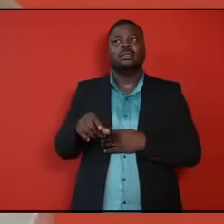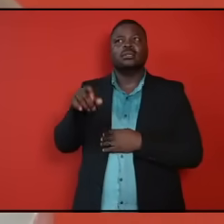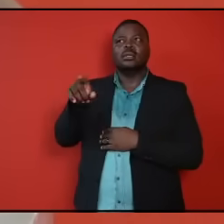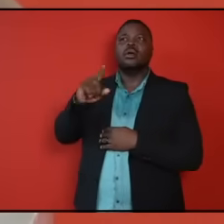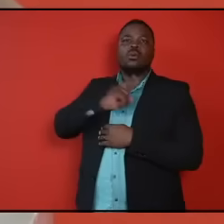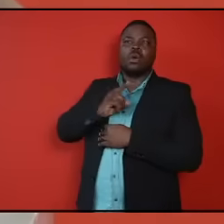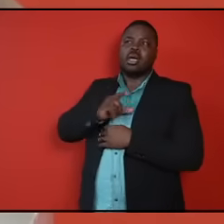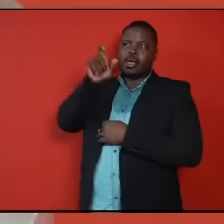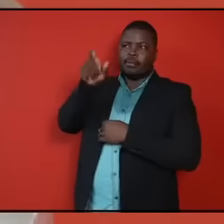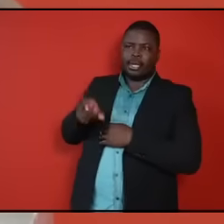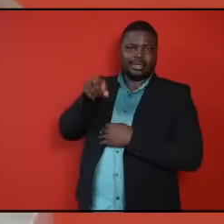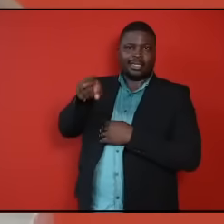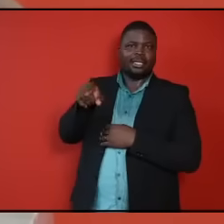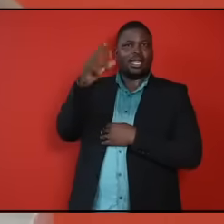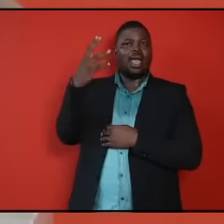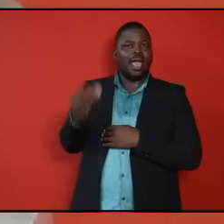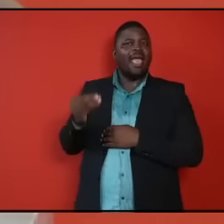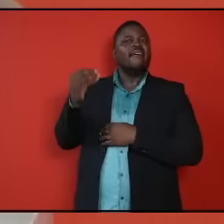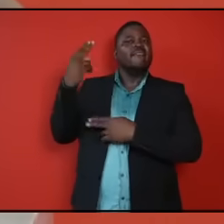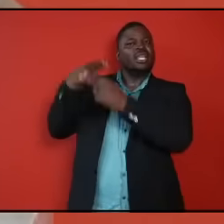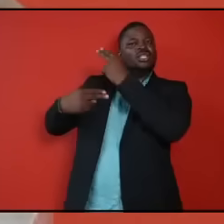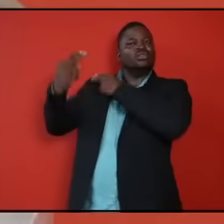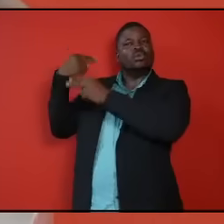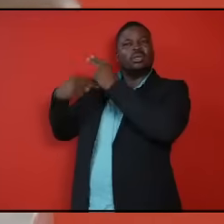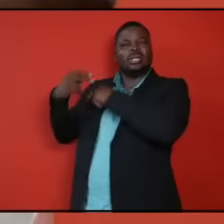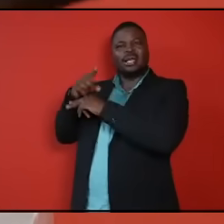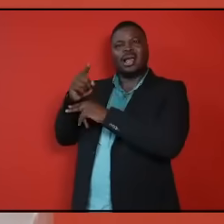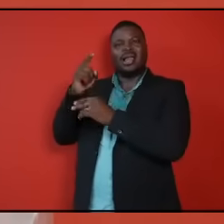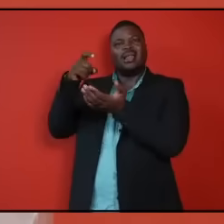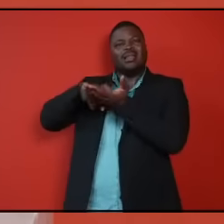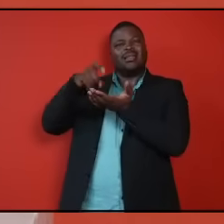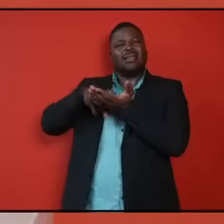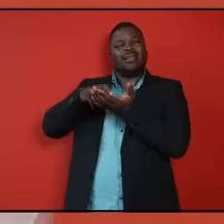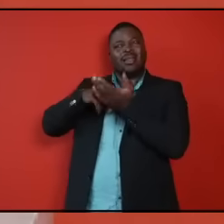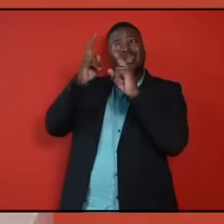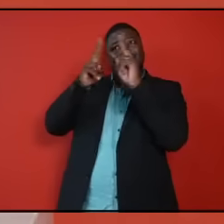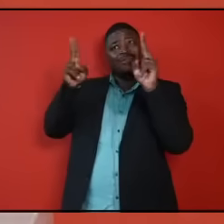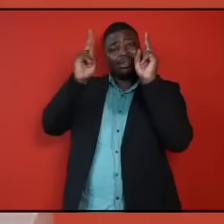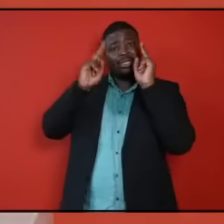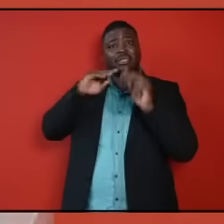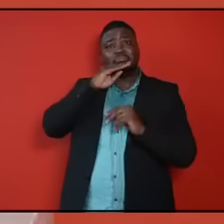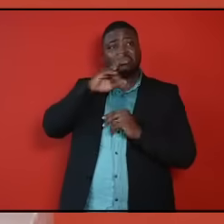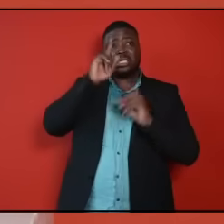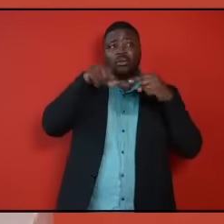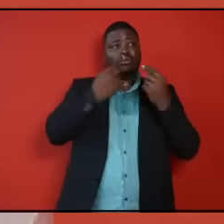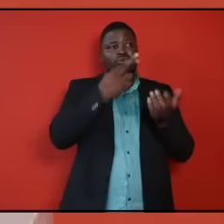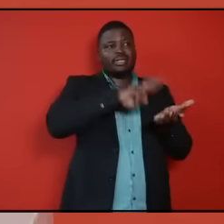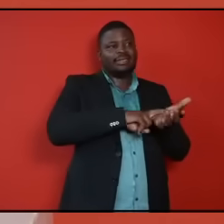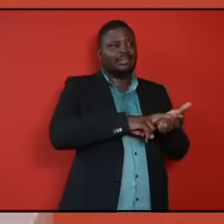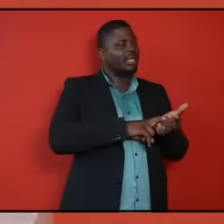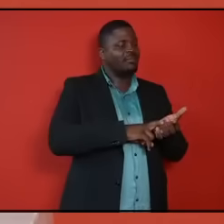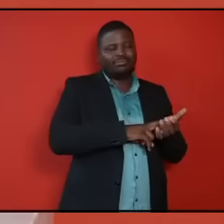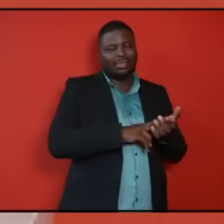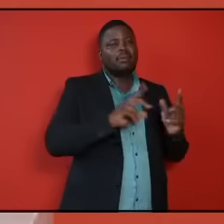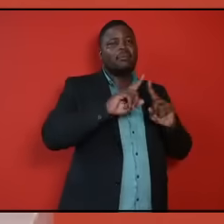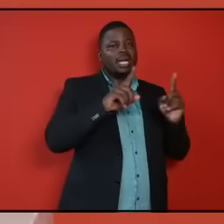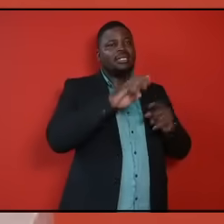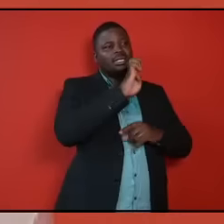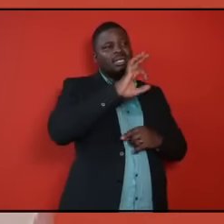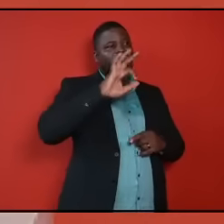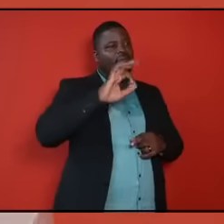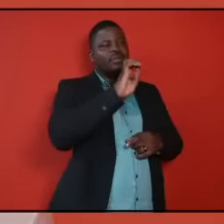historical debt. So we can't allow that. That we fight. Of course, when people finish, it becomes unfortunate because they